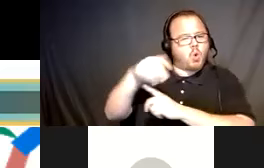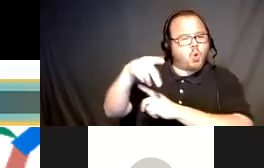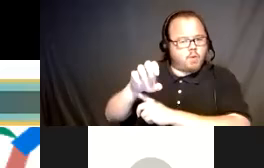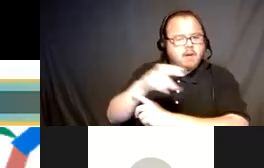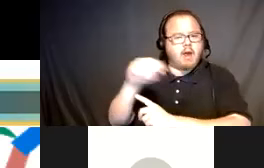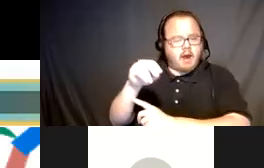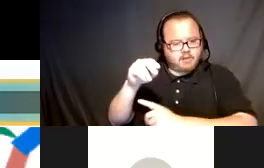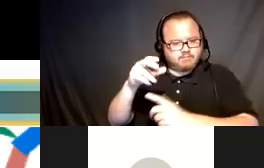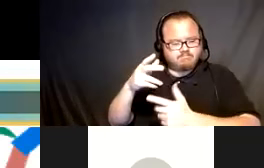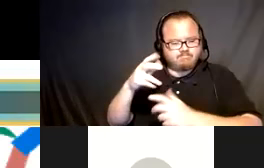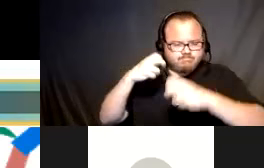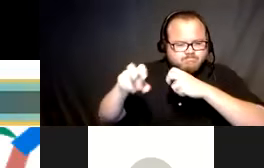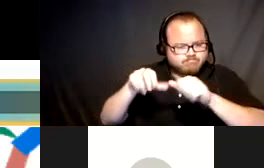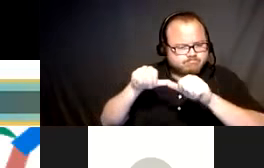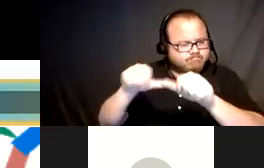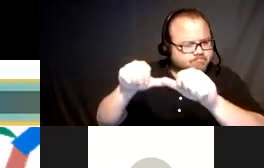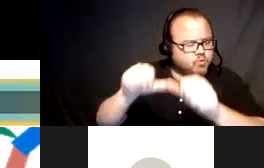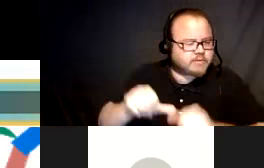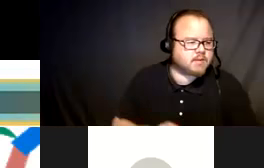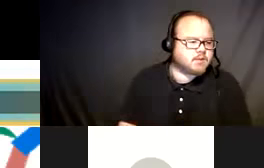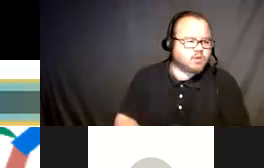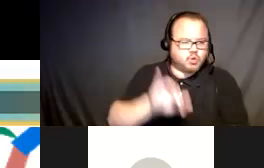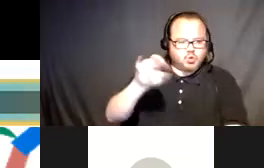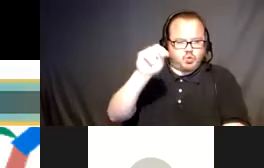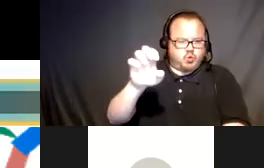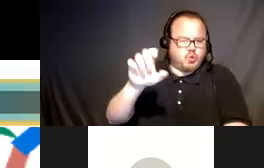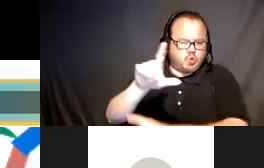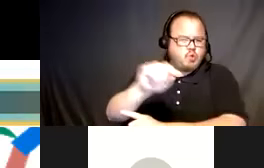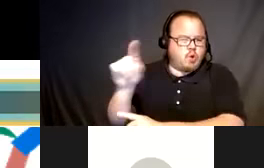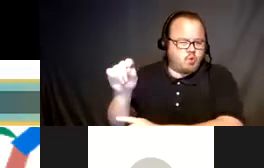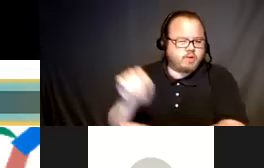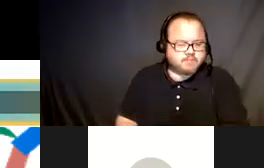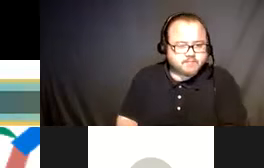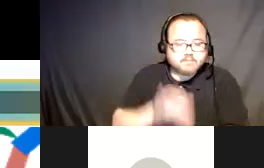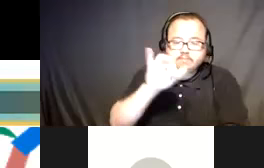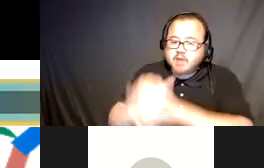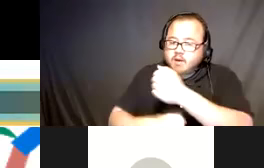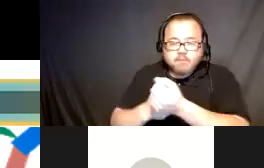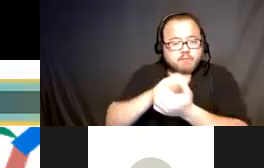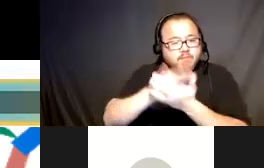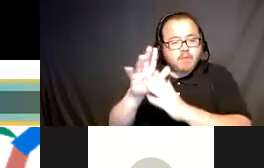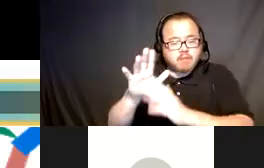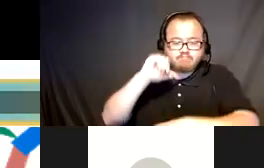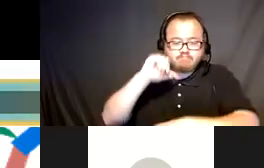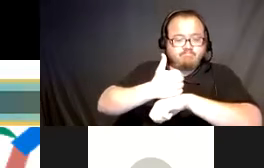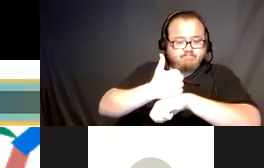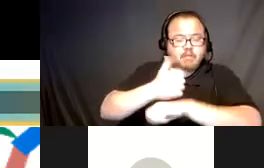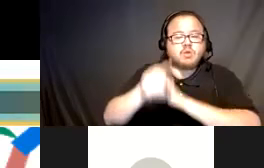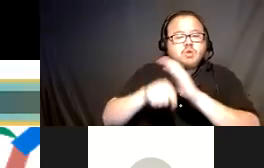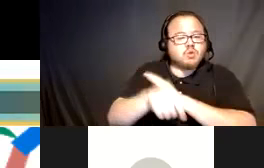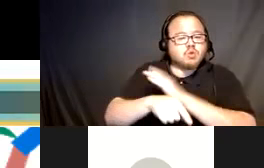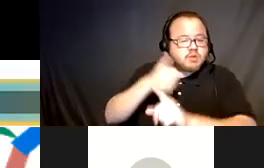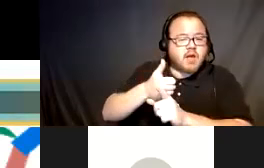Riverside County strategic plan in June 2020. This support led directly to the formation of the Suicide